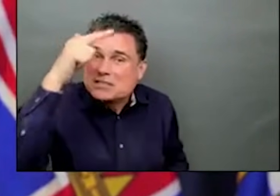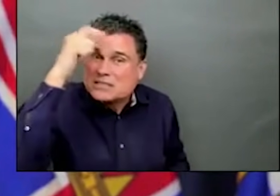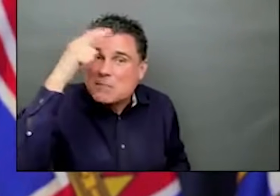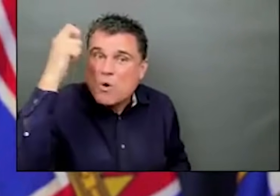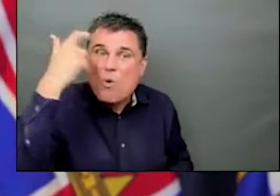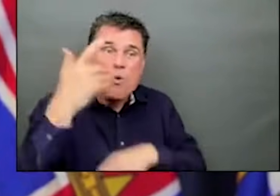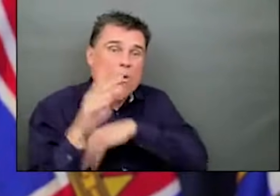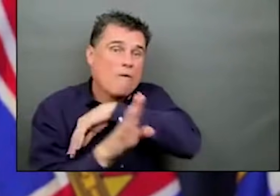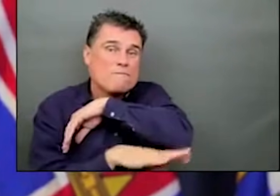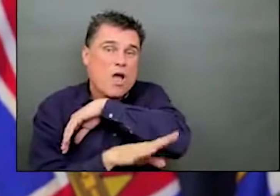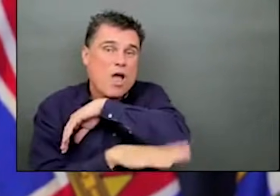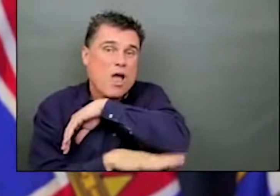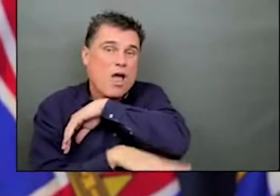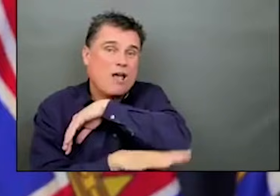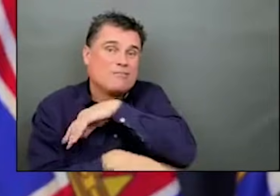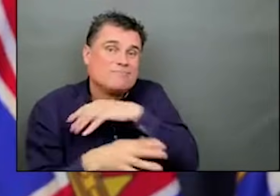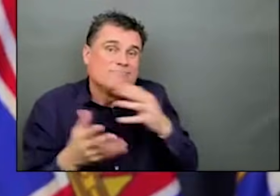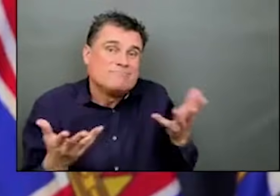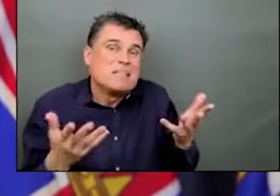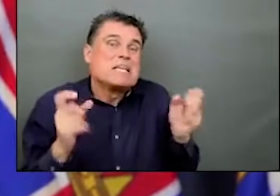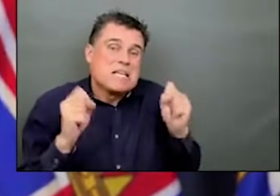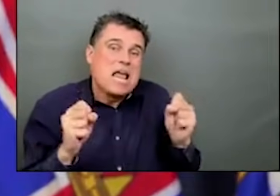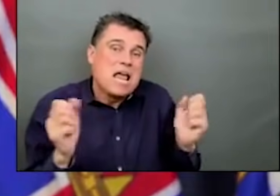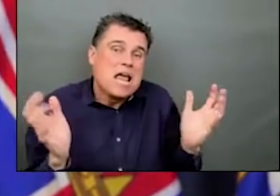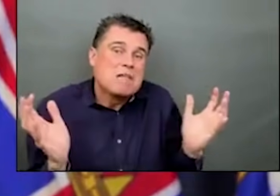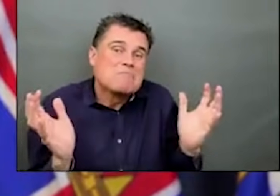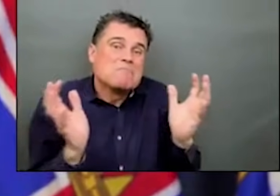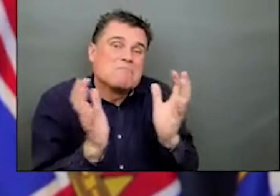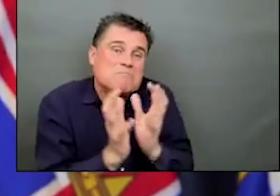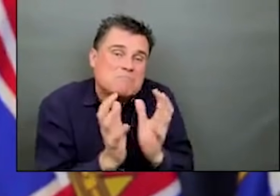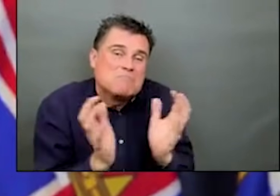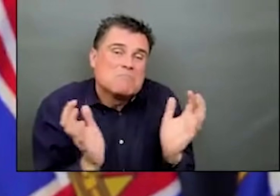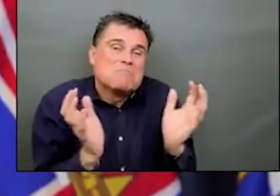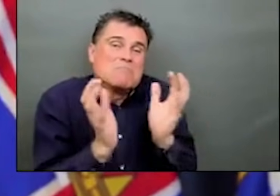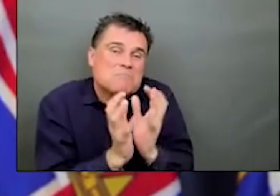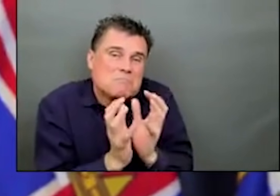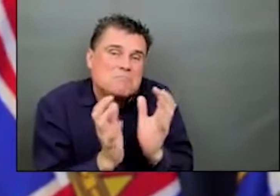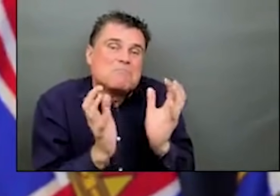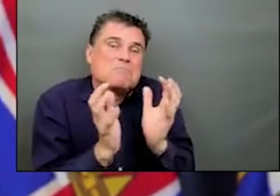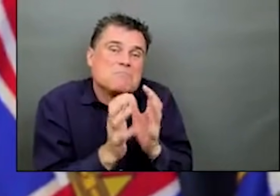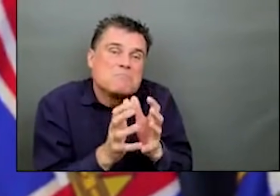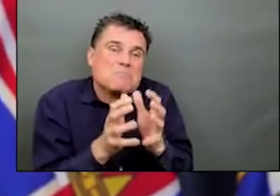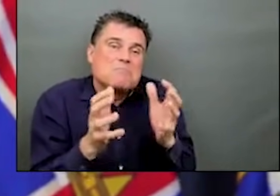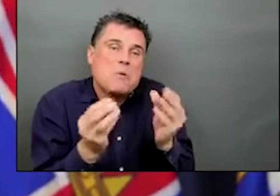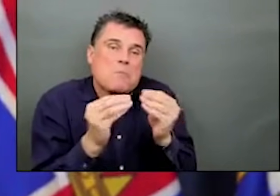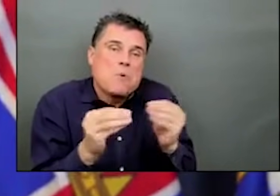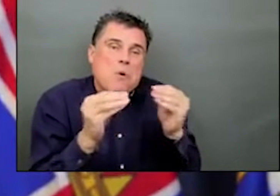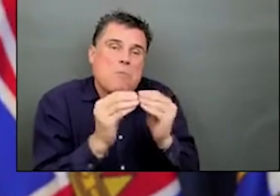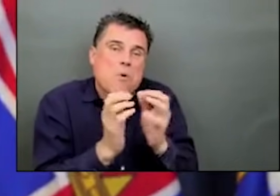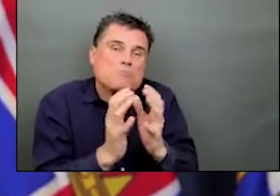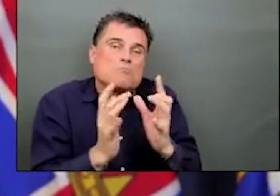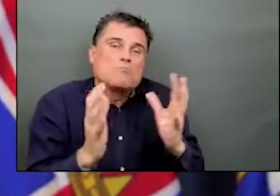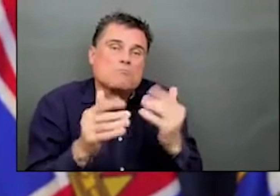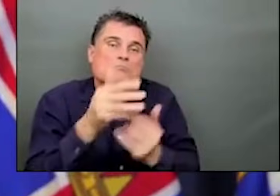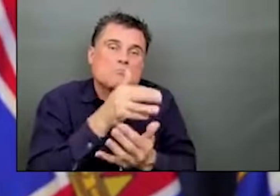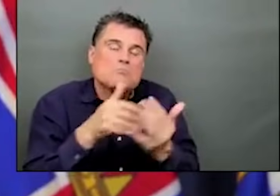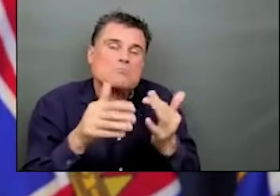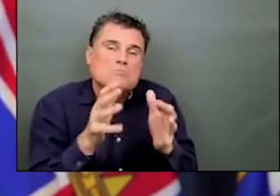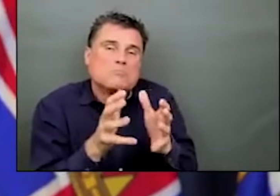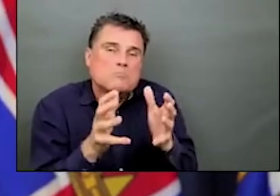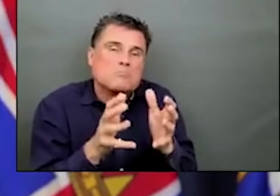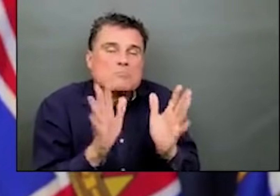to have some local gatherings again with larger numbers. Some of the arts that we